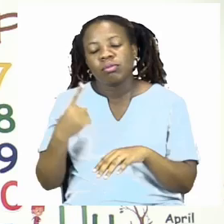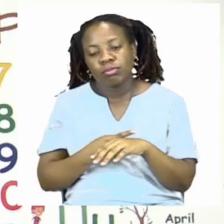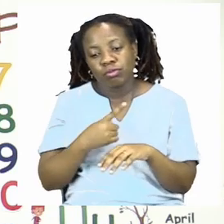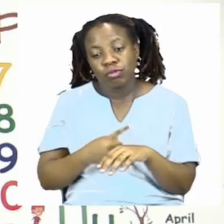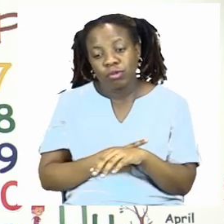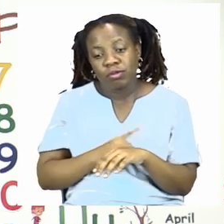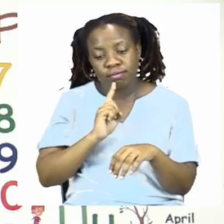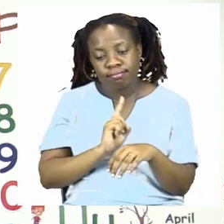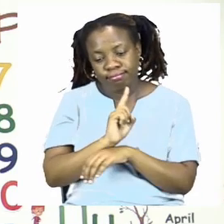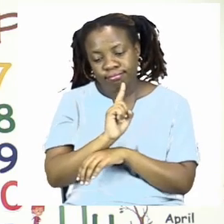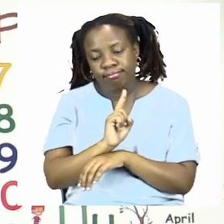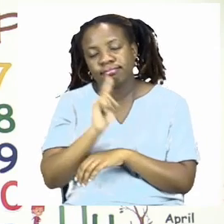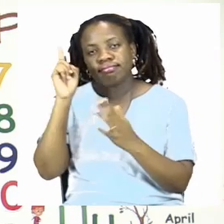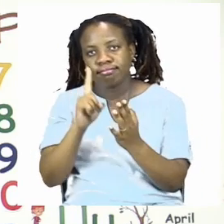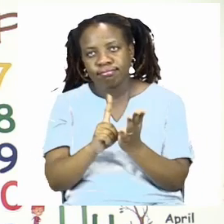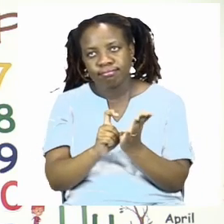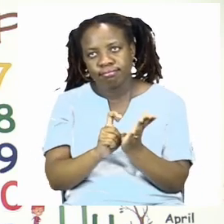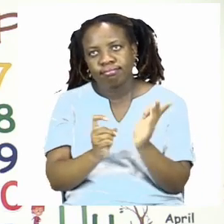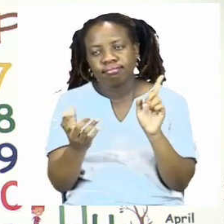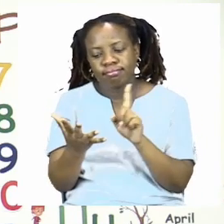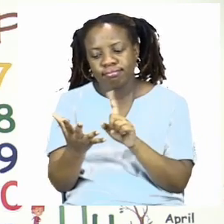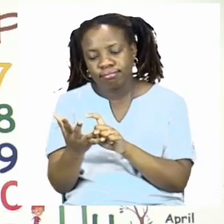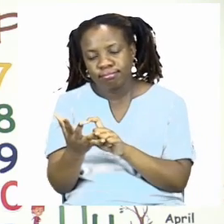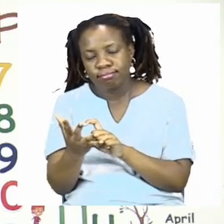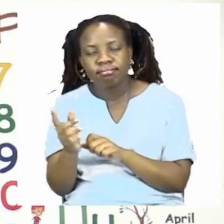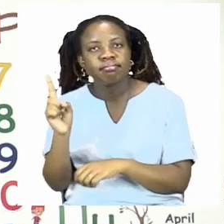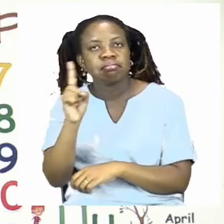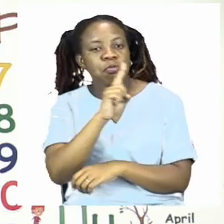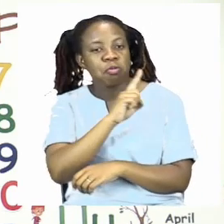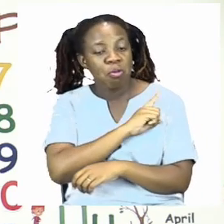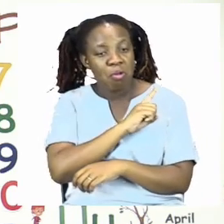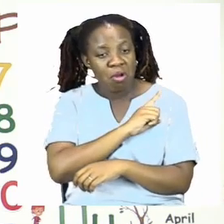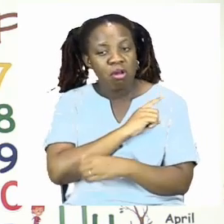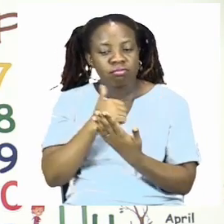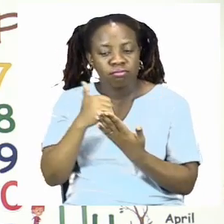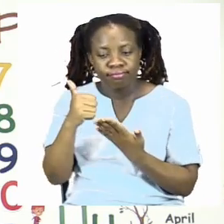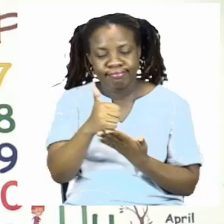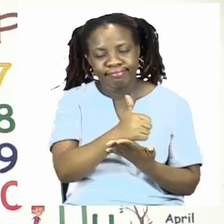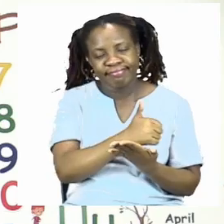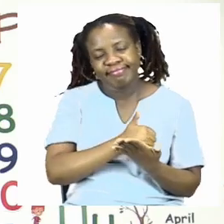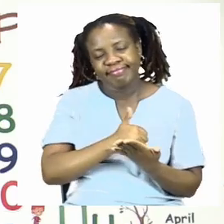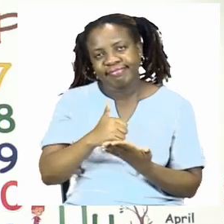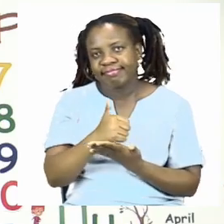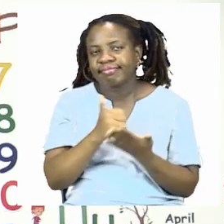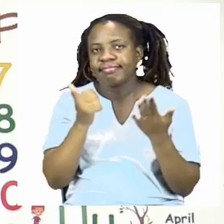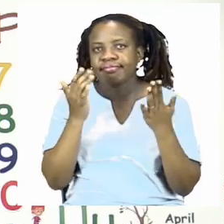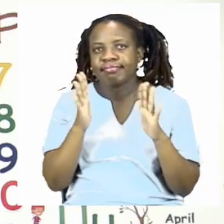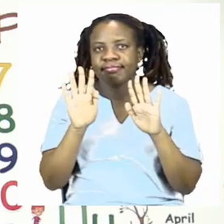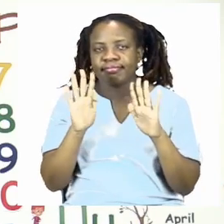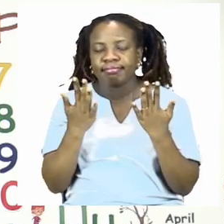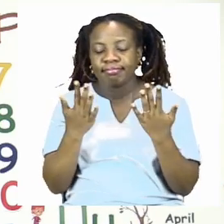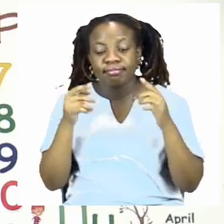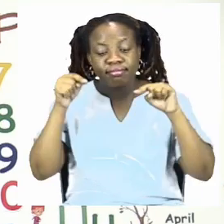we need to sanitize our hands to make sure we keep them nice and clean. Now, let's see what today's lesson